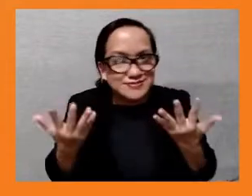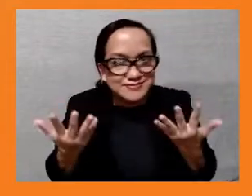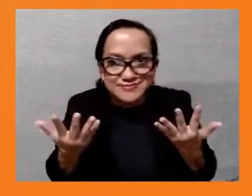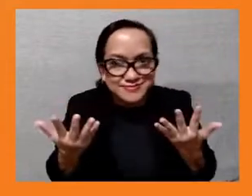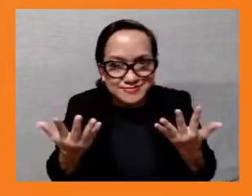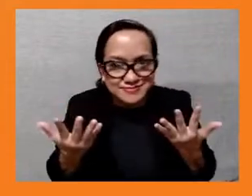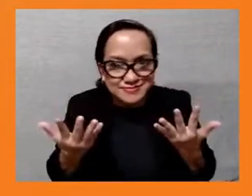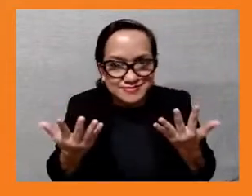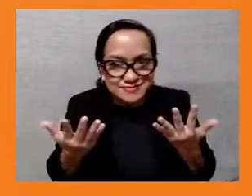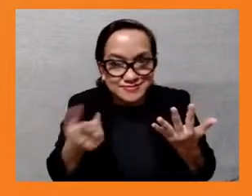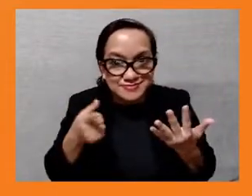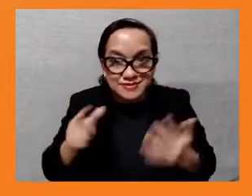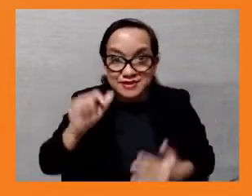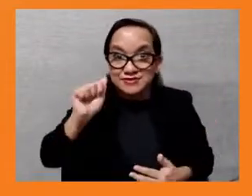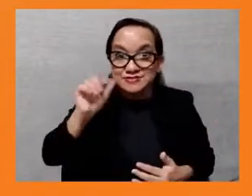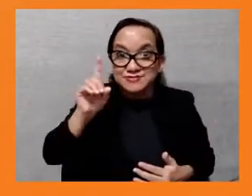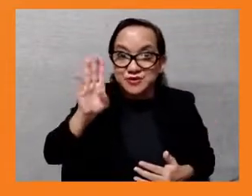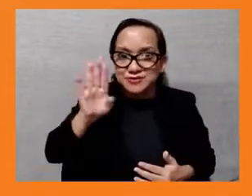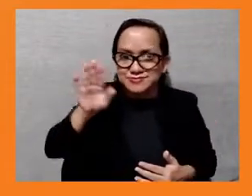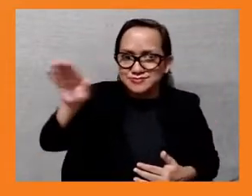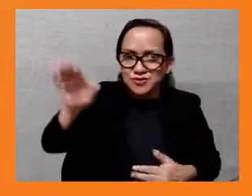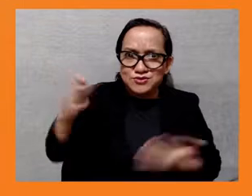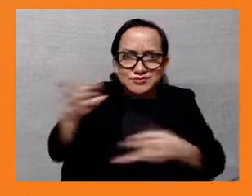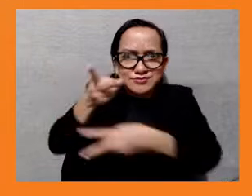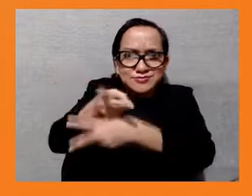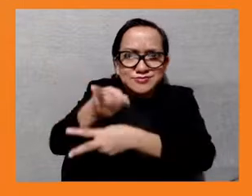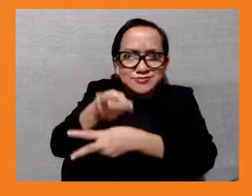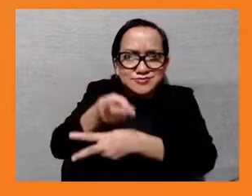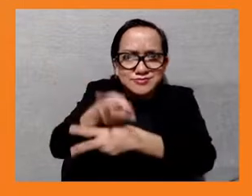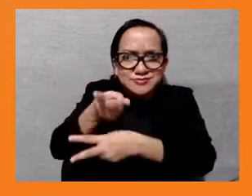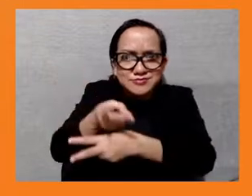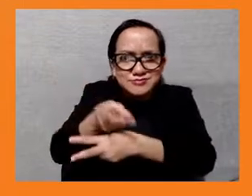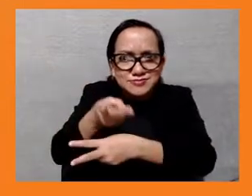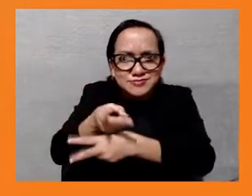the report of the land valuation study drafted in